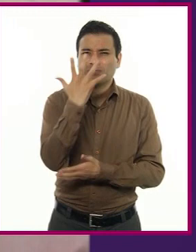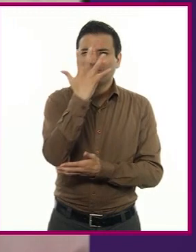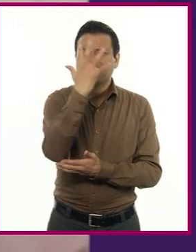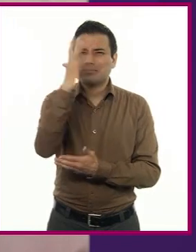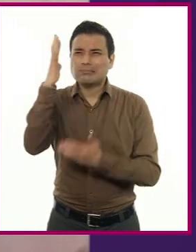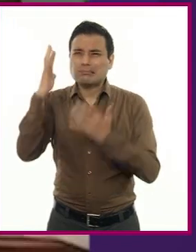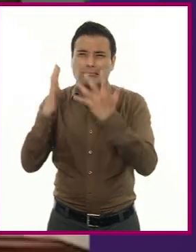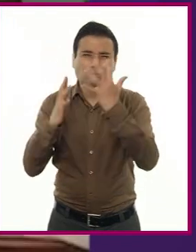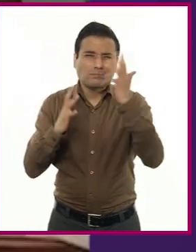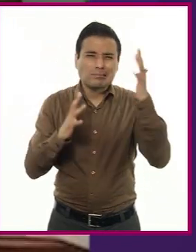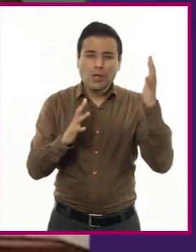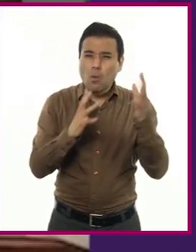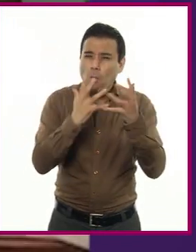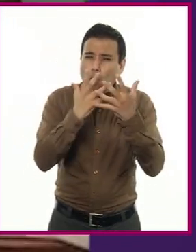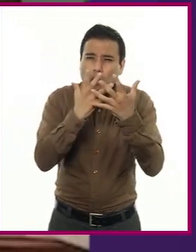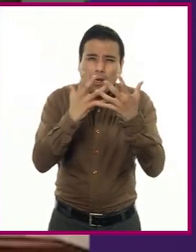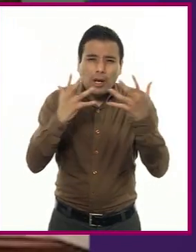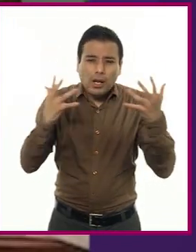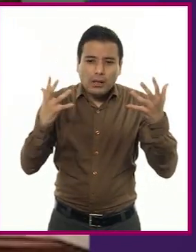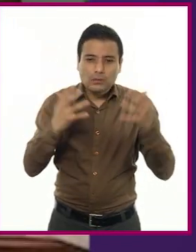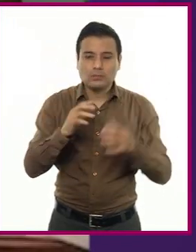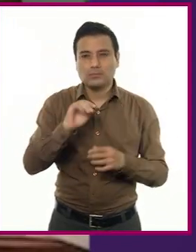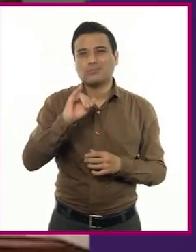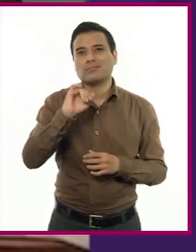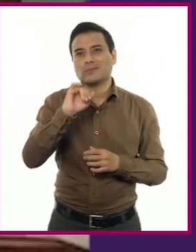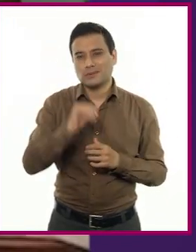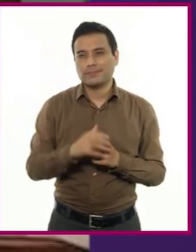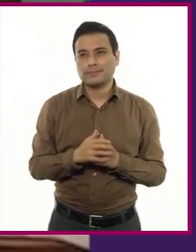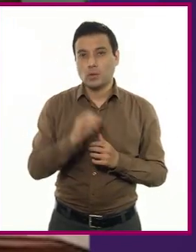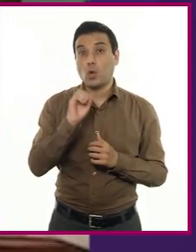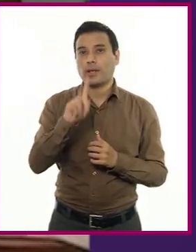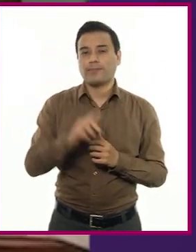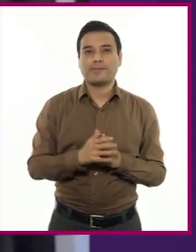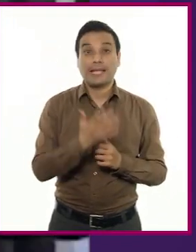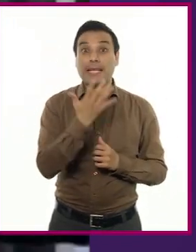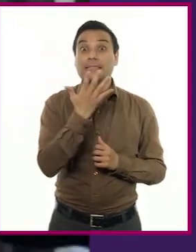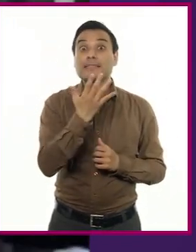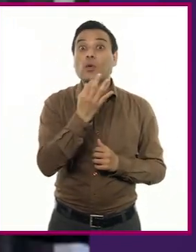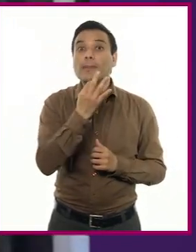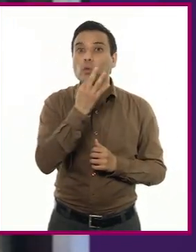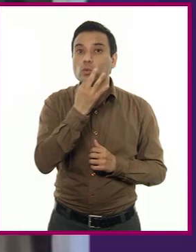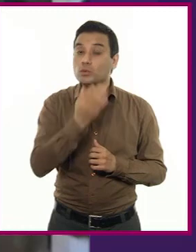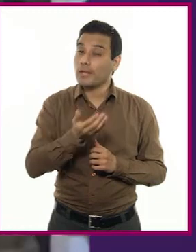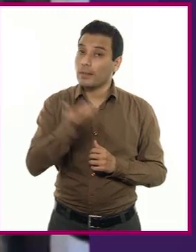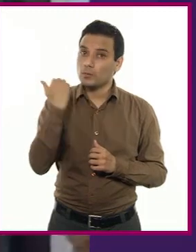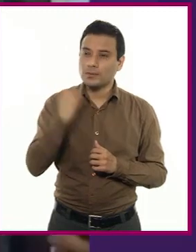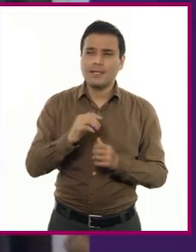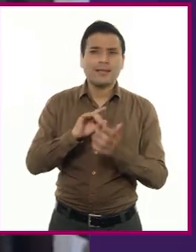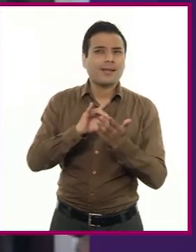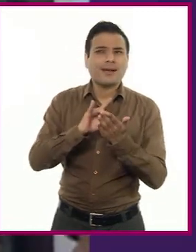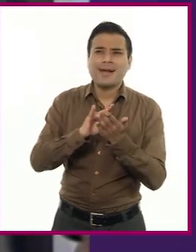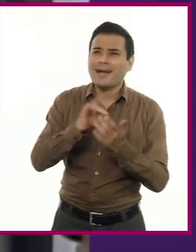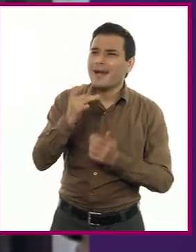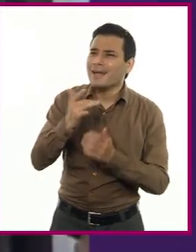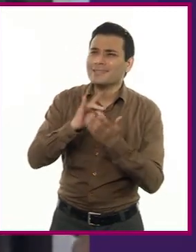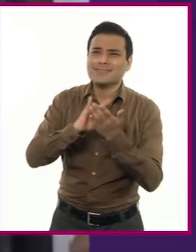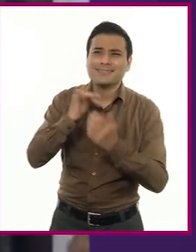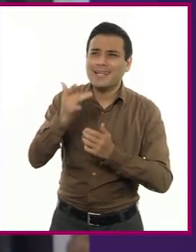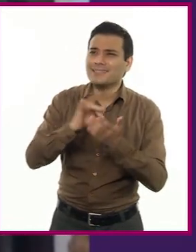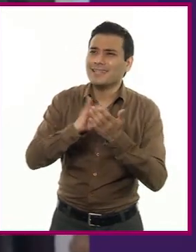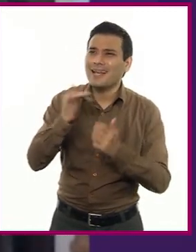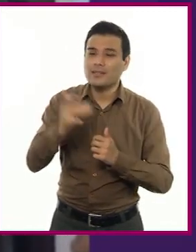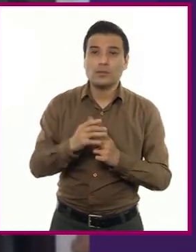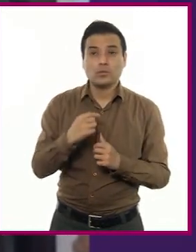big. All right. We're leaving in 5 minutes. Oh, thank you very much, Mr. Dean. I can't,